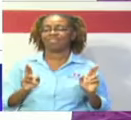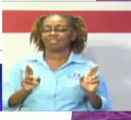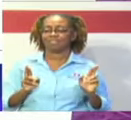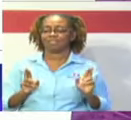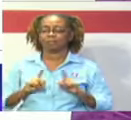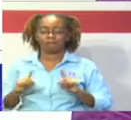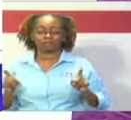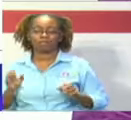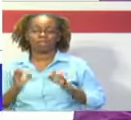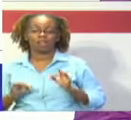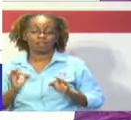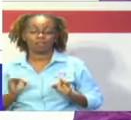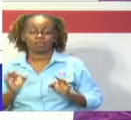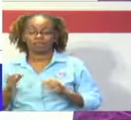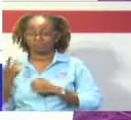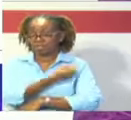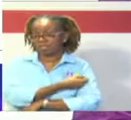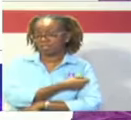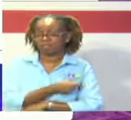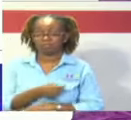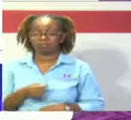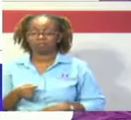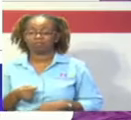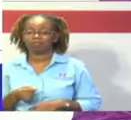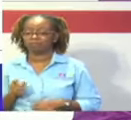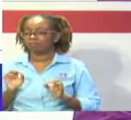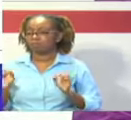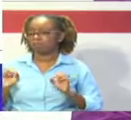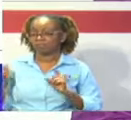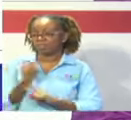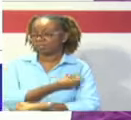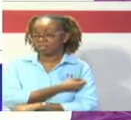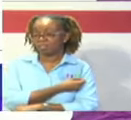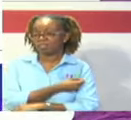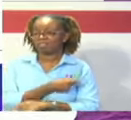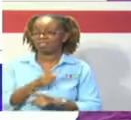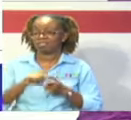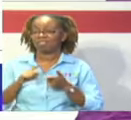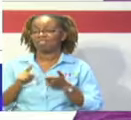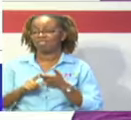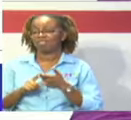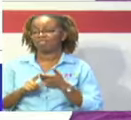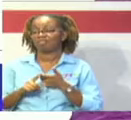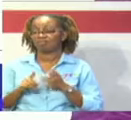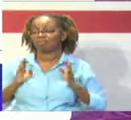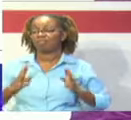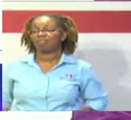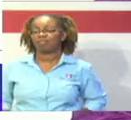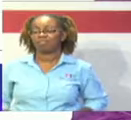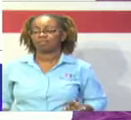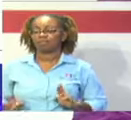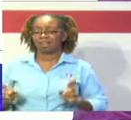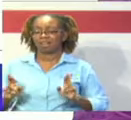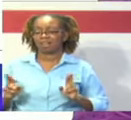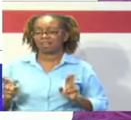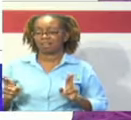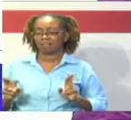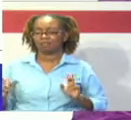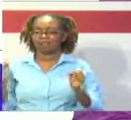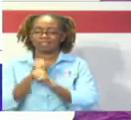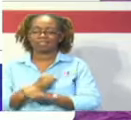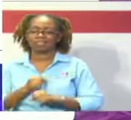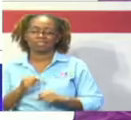is going into the fight blind, learning about the enemy as it is fighting. The enemy is causing damage, and the